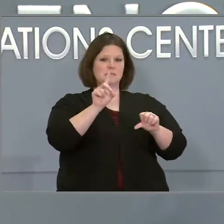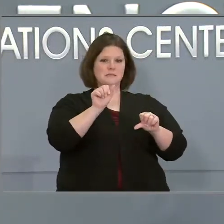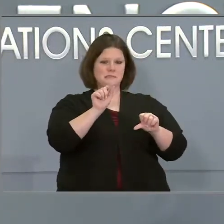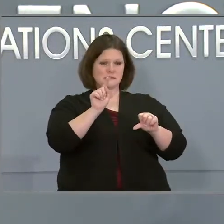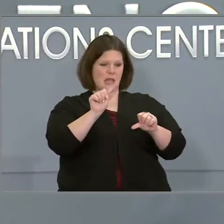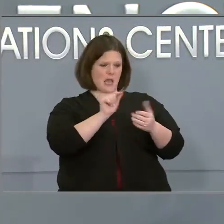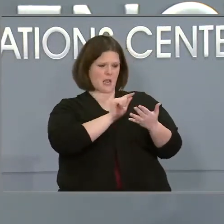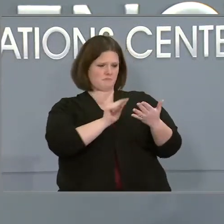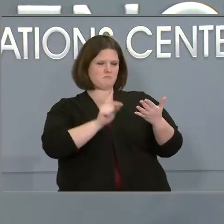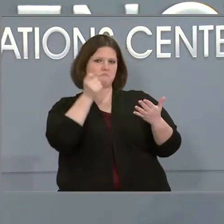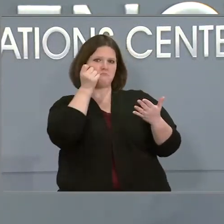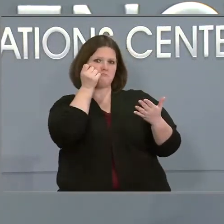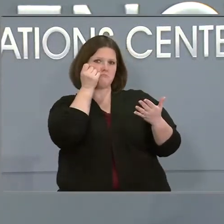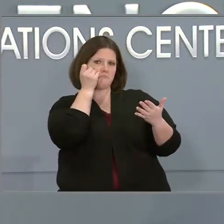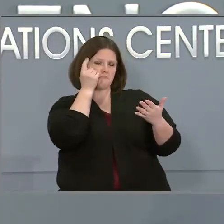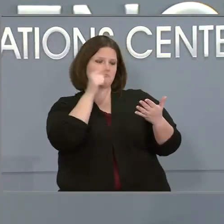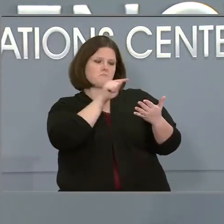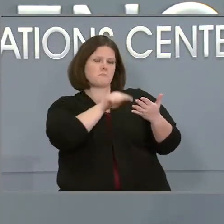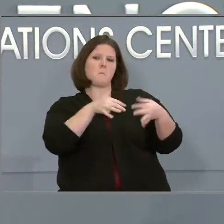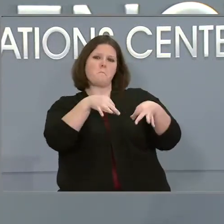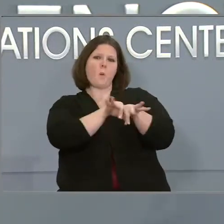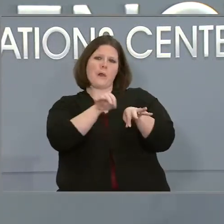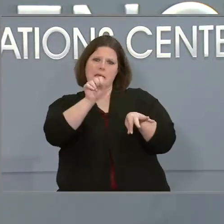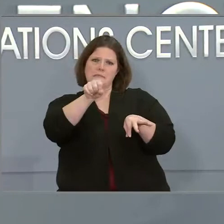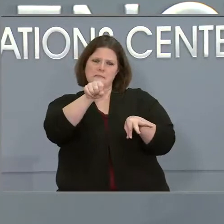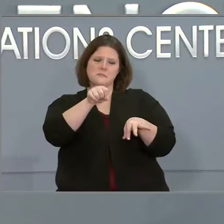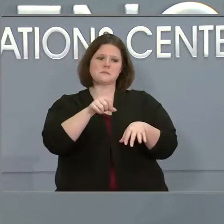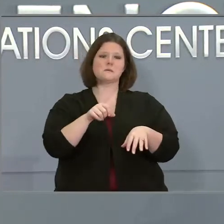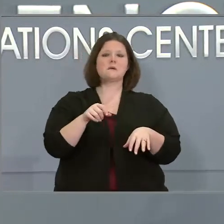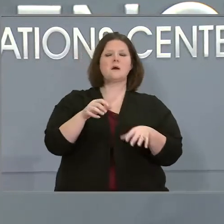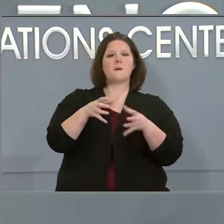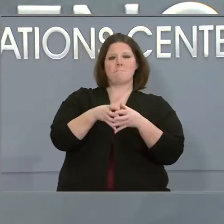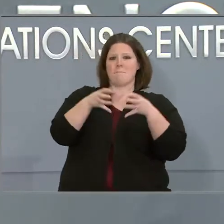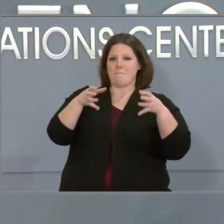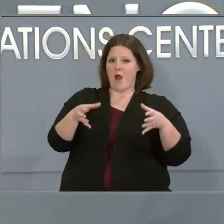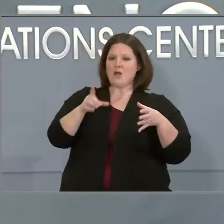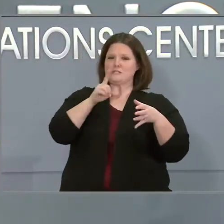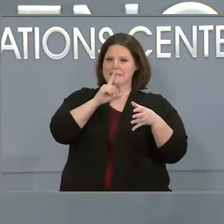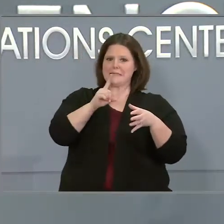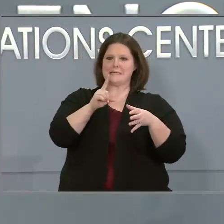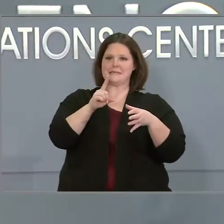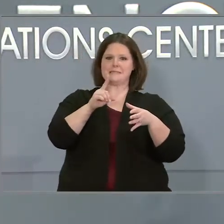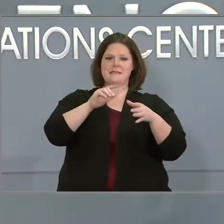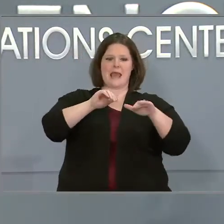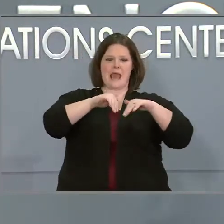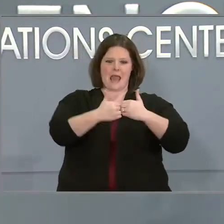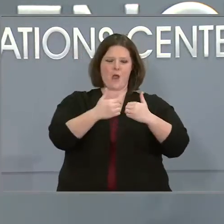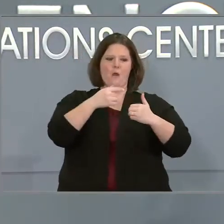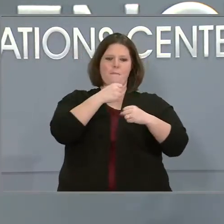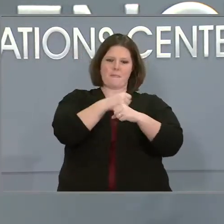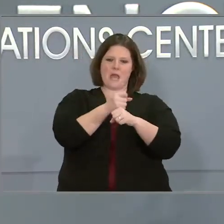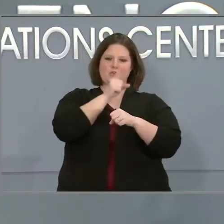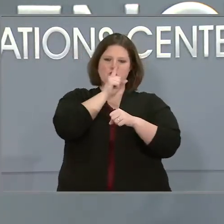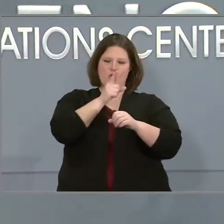public health experts and doctors that the team will continue to support that. But so much of it is about the execution and the operations, and this is where Cody